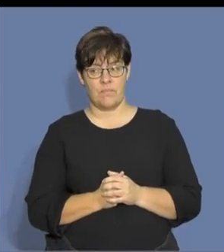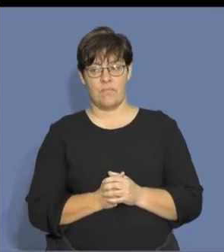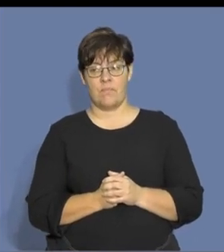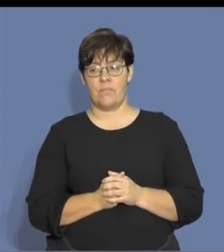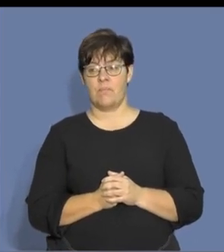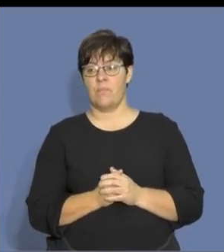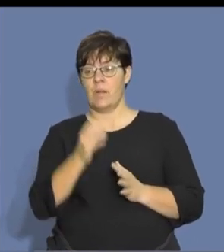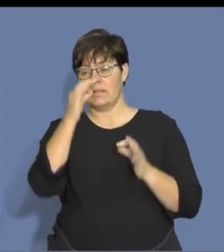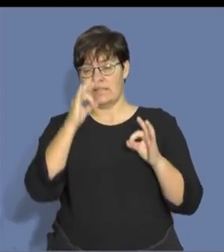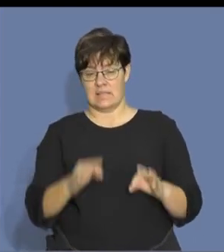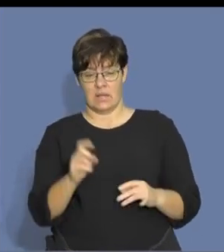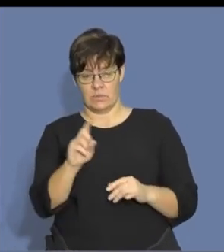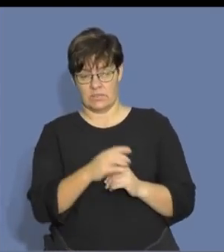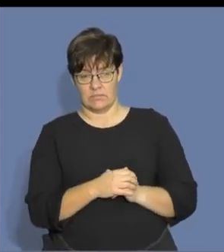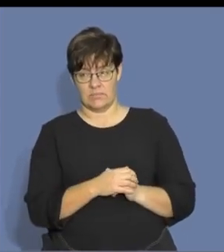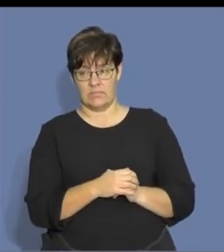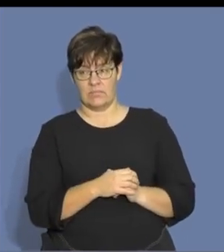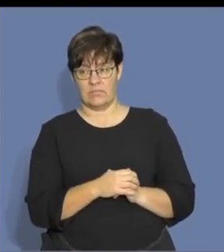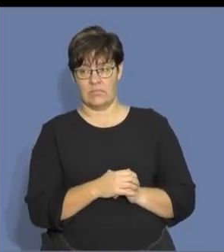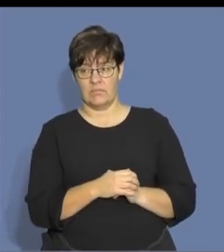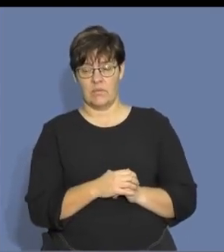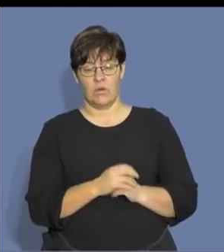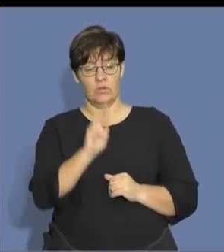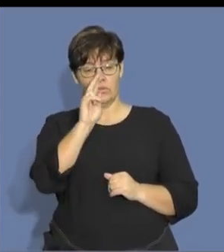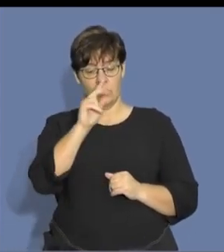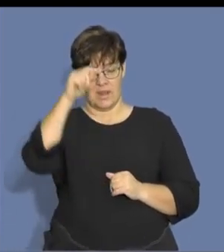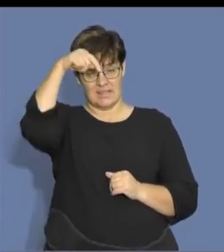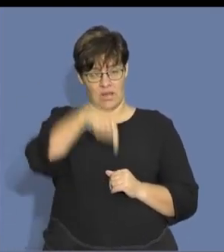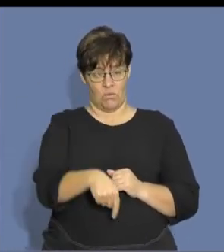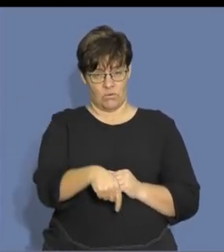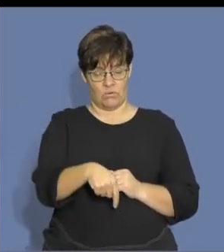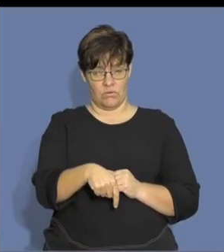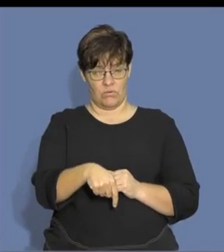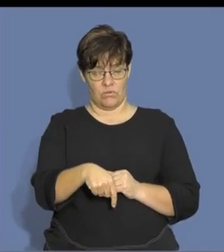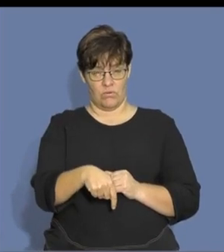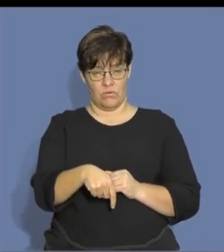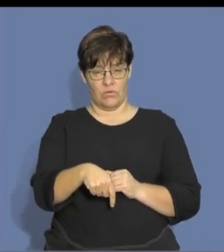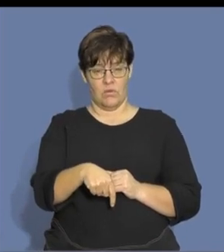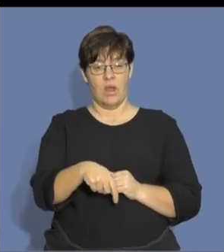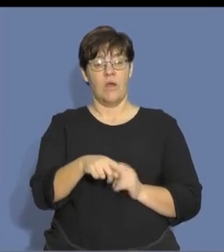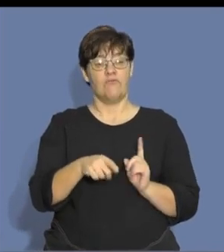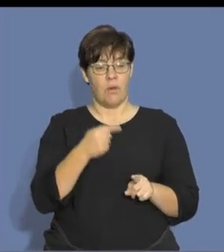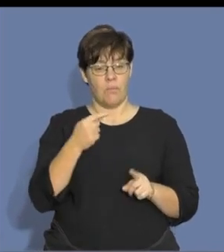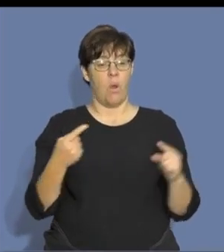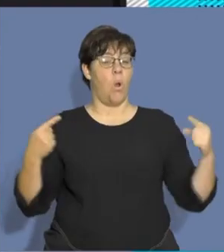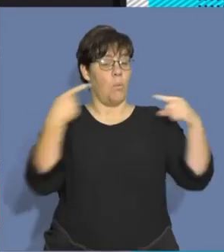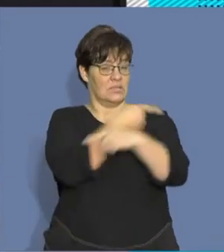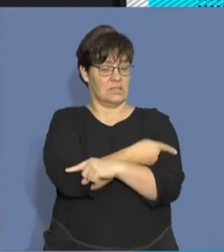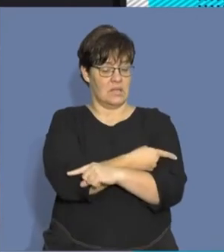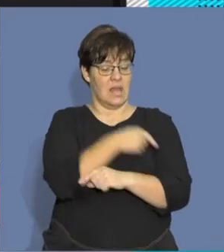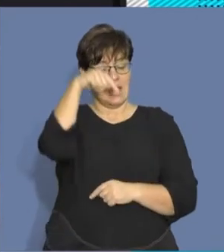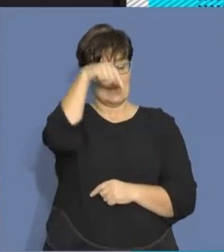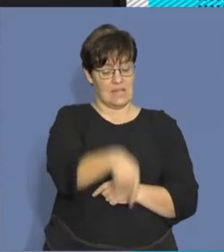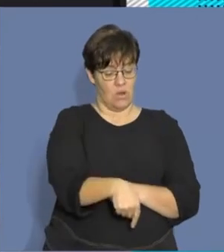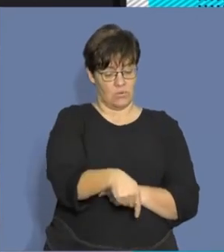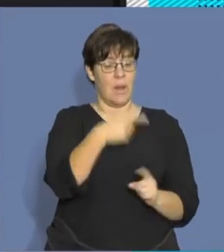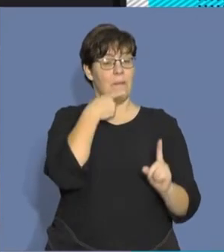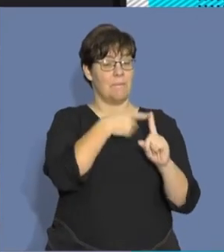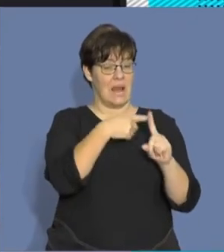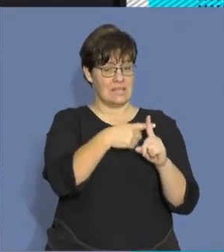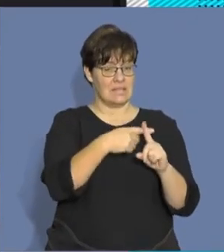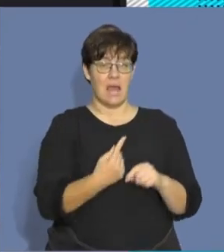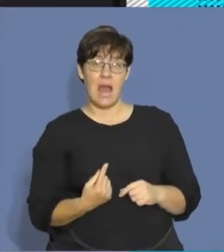did we decide? Is 2 units down, we always decided that it's going to move in the opposite direction. So down is going to be plus and